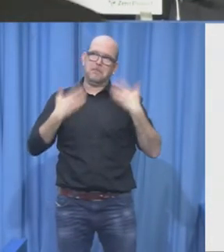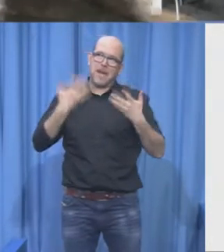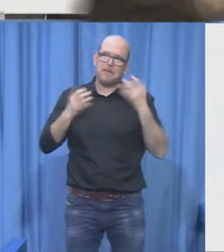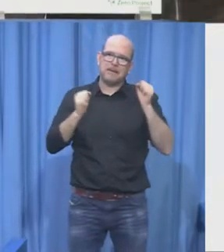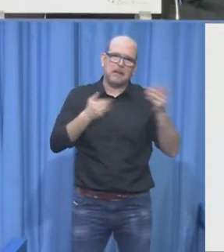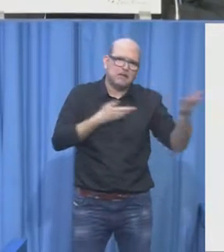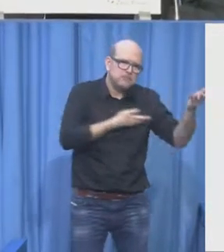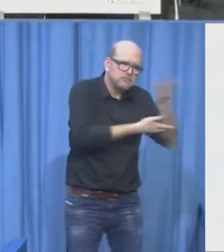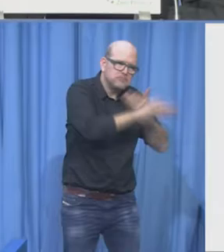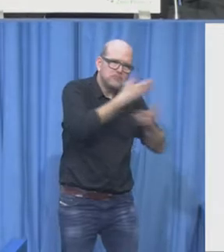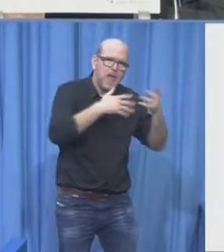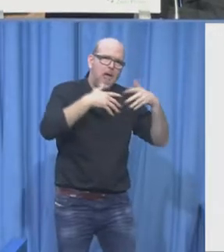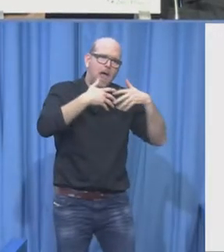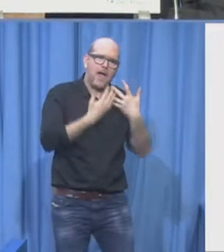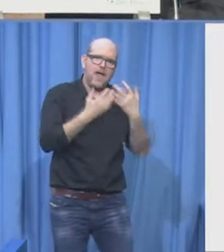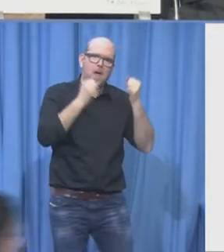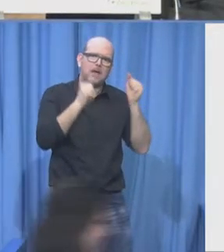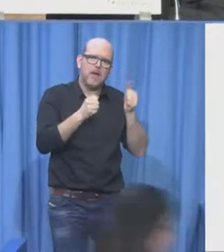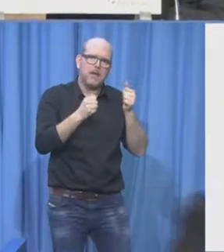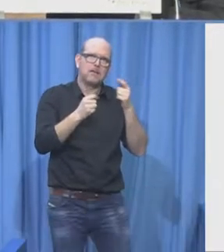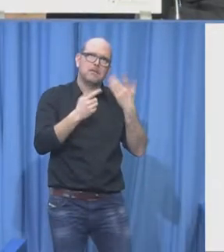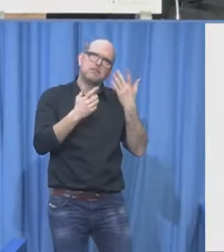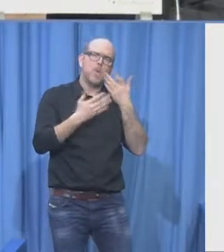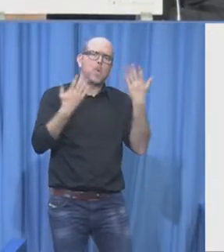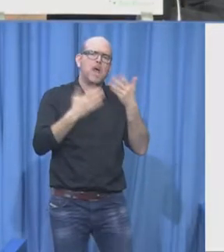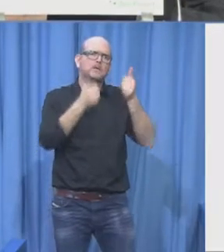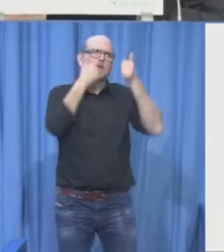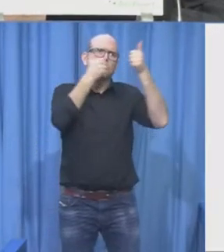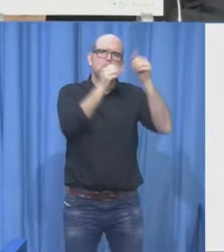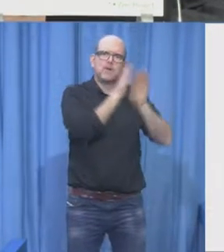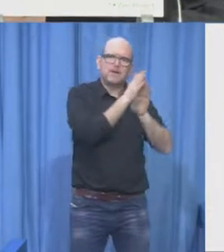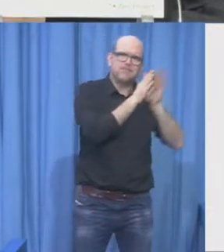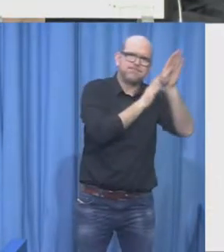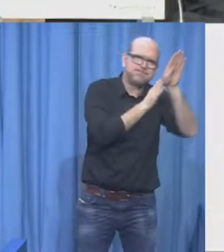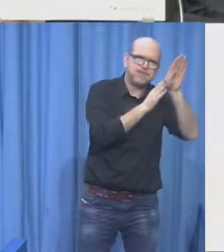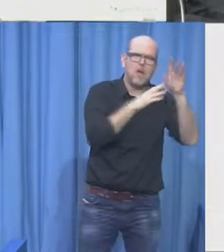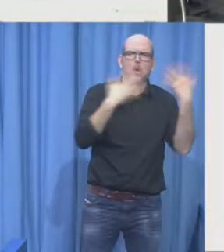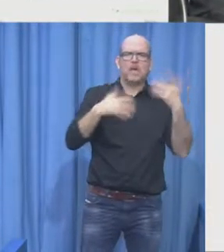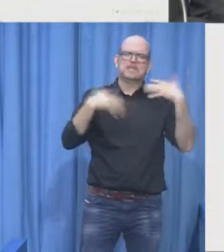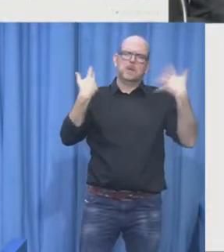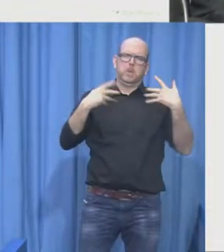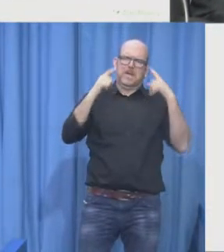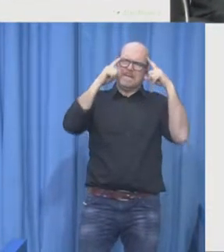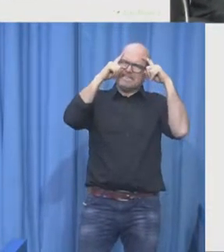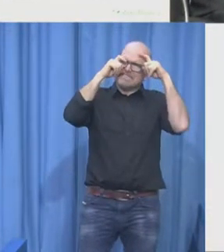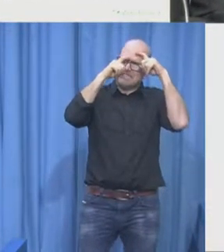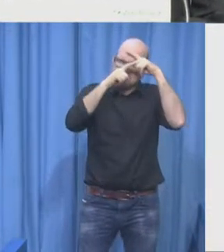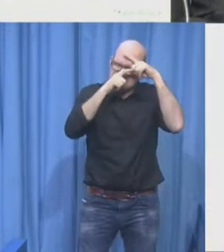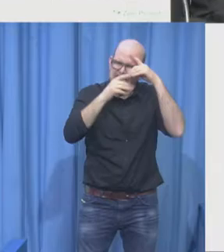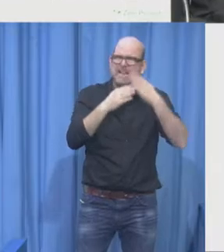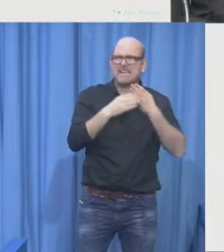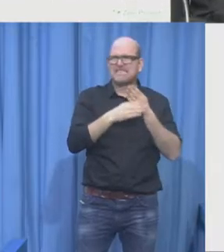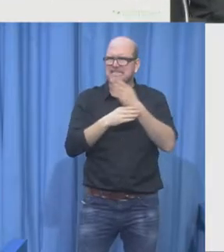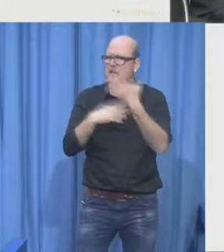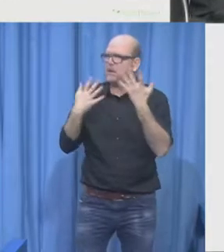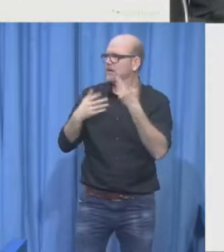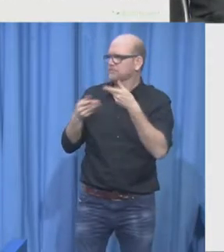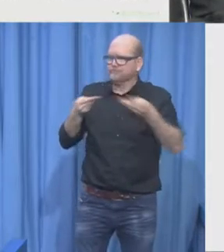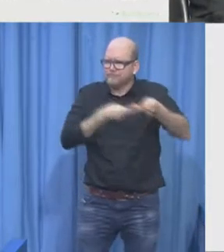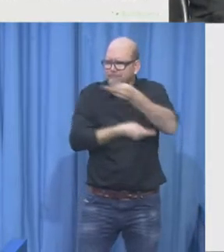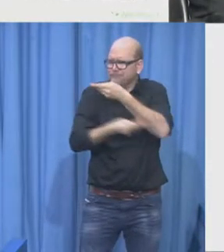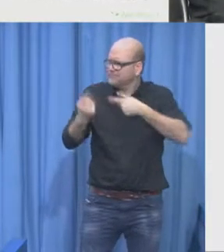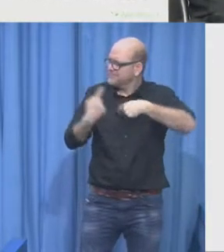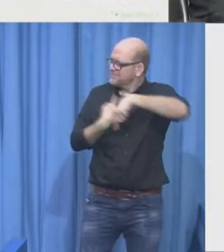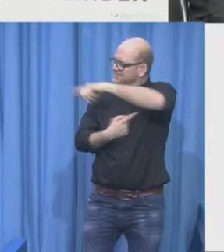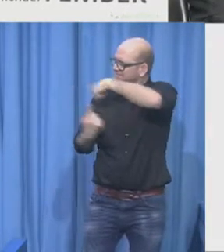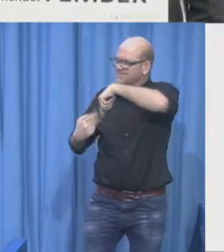biggest challenges, and I know them very well. We also, as the Zero Project and the Essl Foundation, support them in Austria. I know that they are